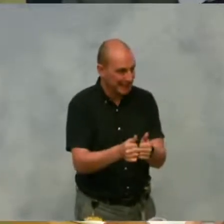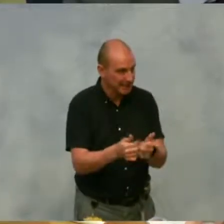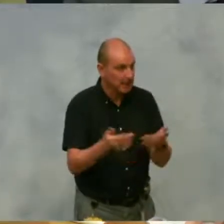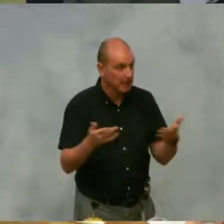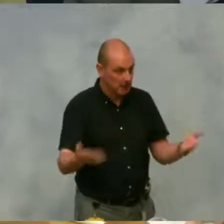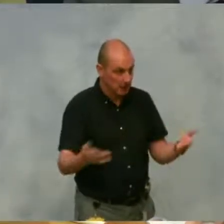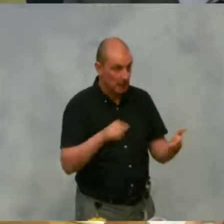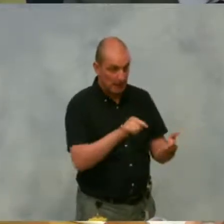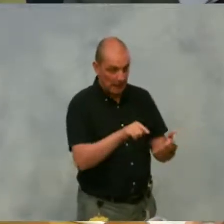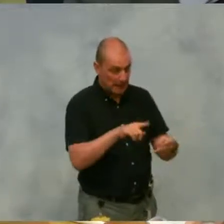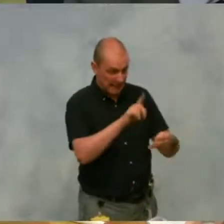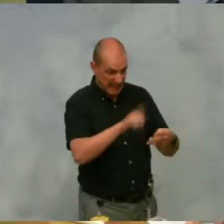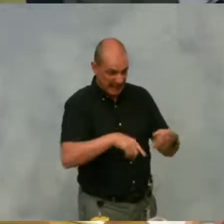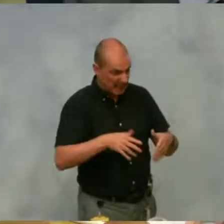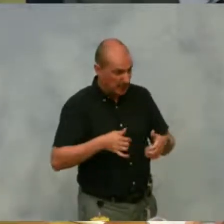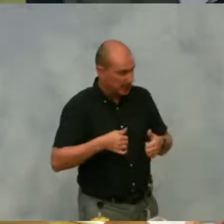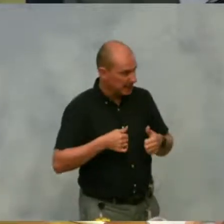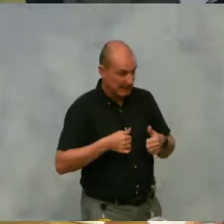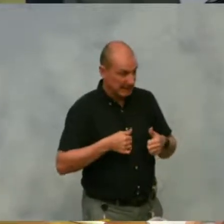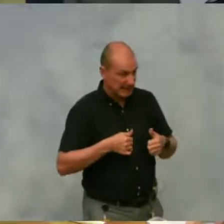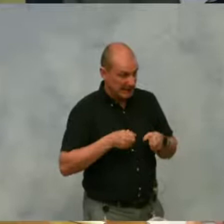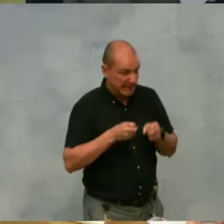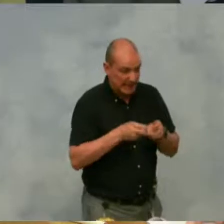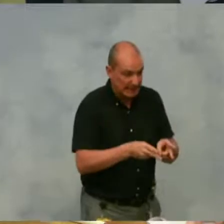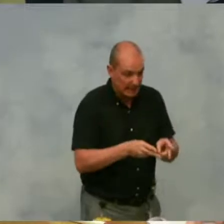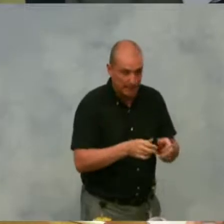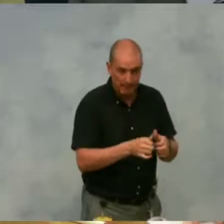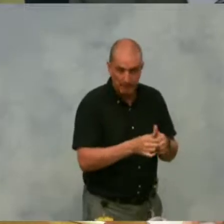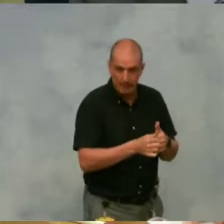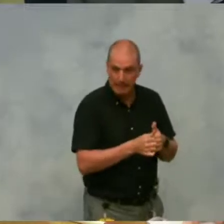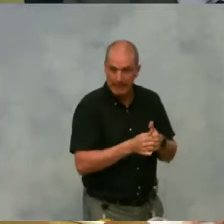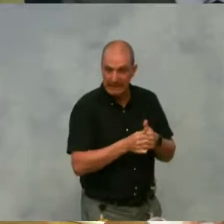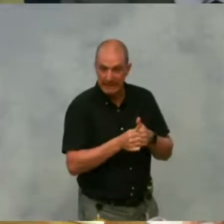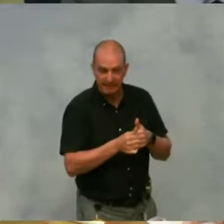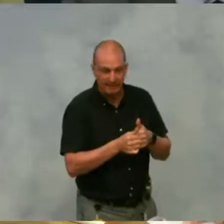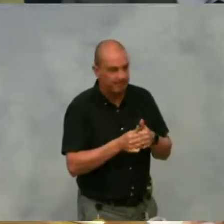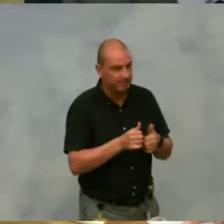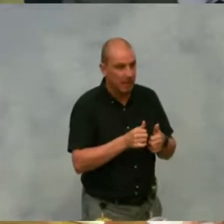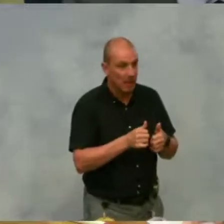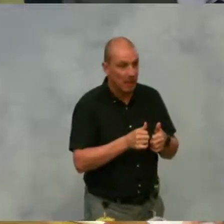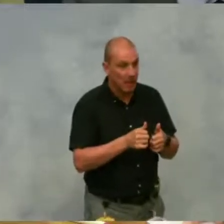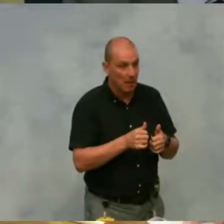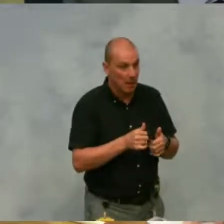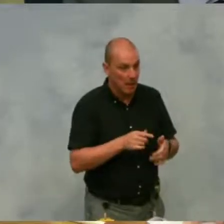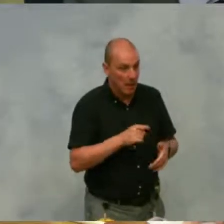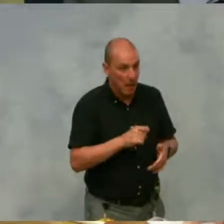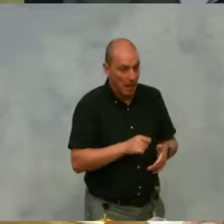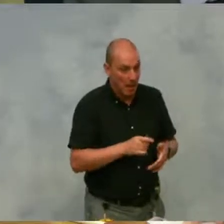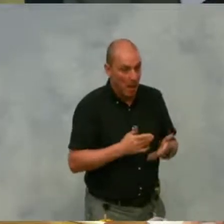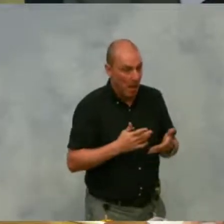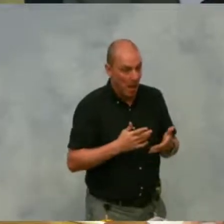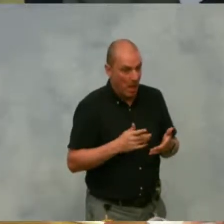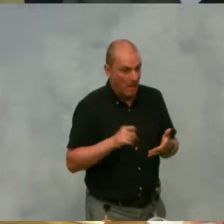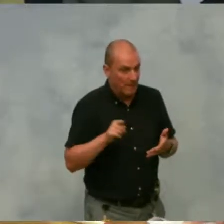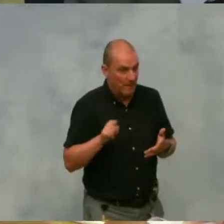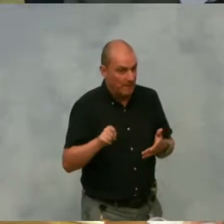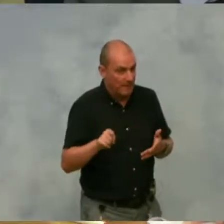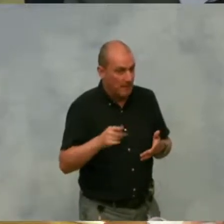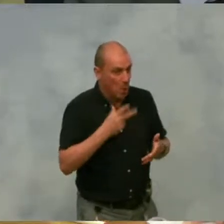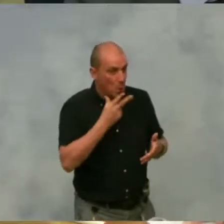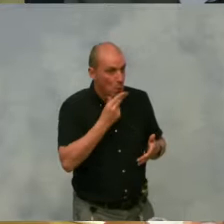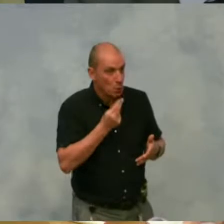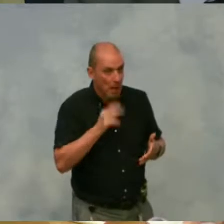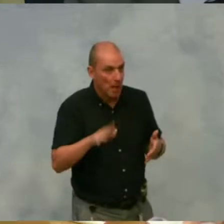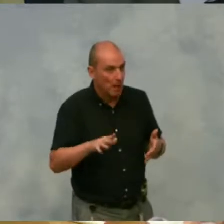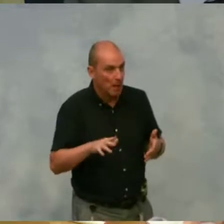support. Technically, they still work perfectly well, but they're no longer fit for purpose in the sense that users have gone beyond that and we